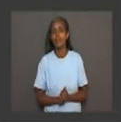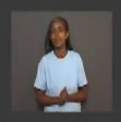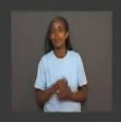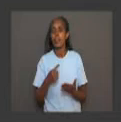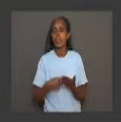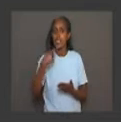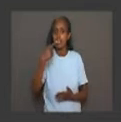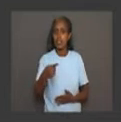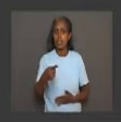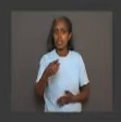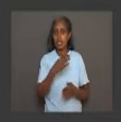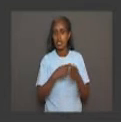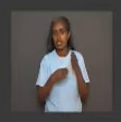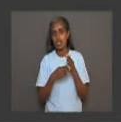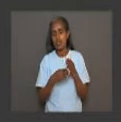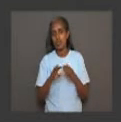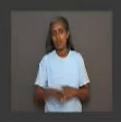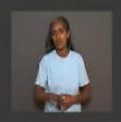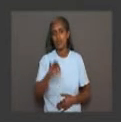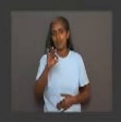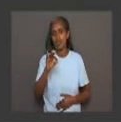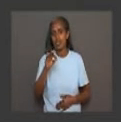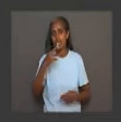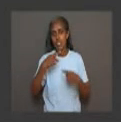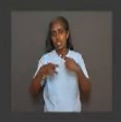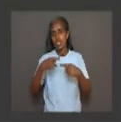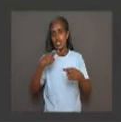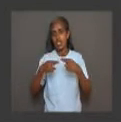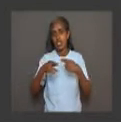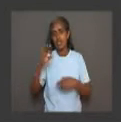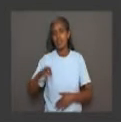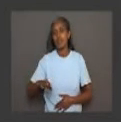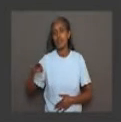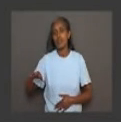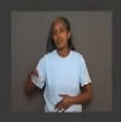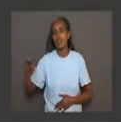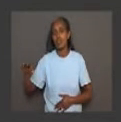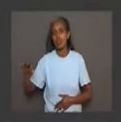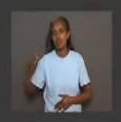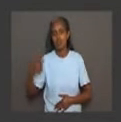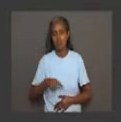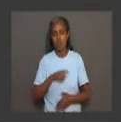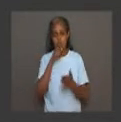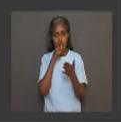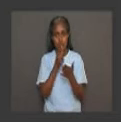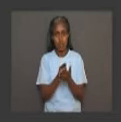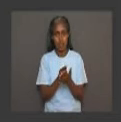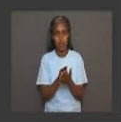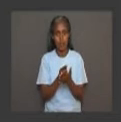The next step is to find the relative frequency of our data.